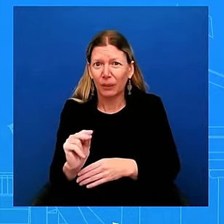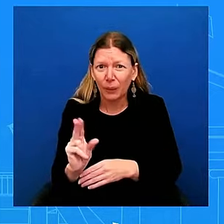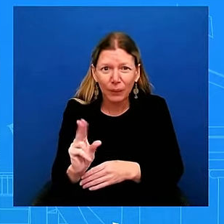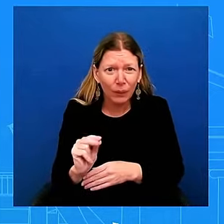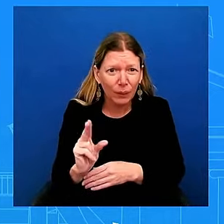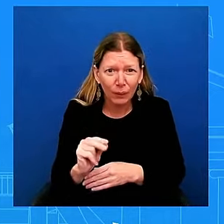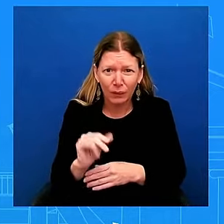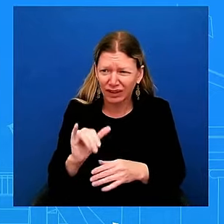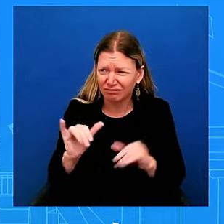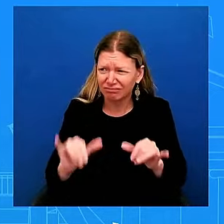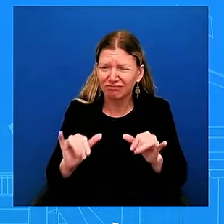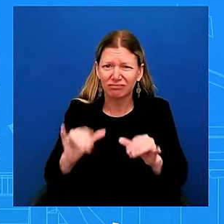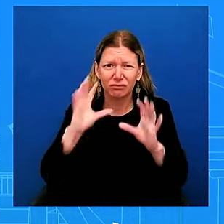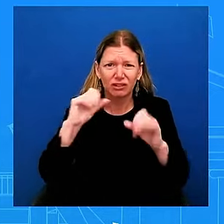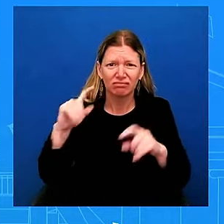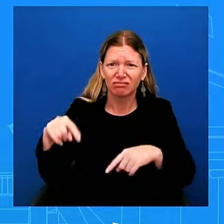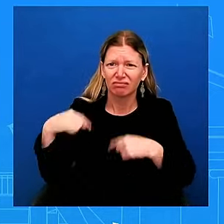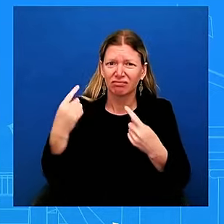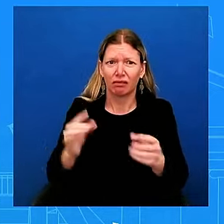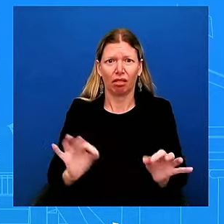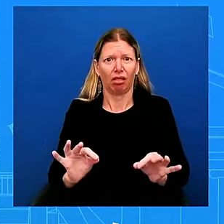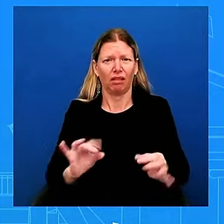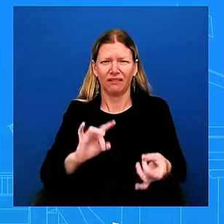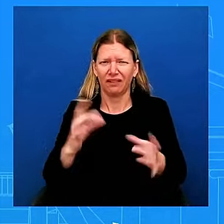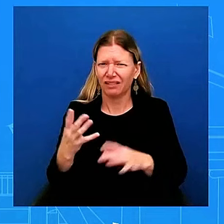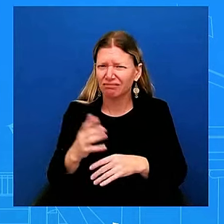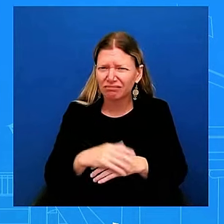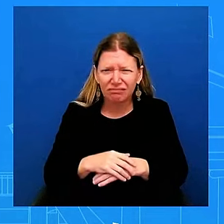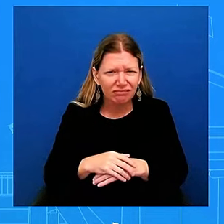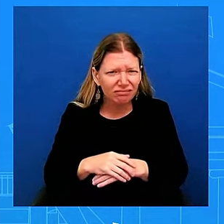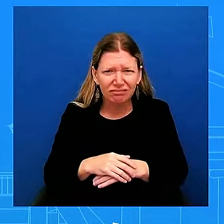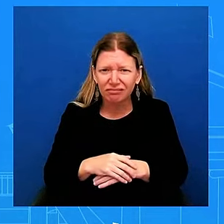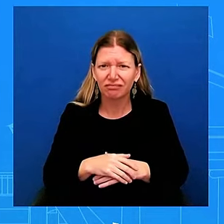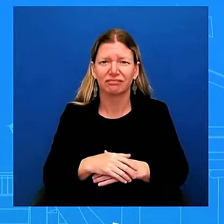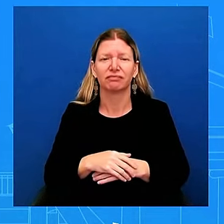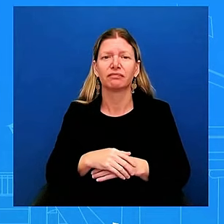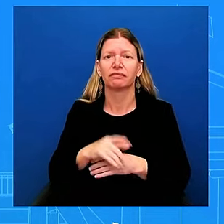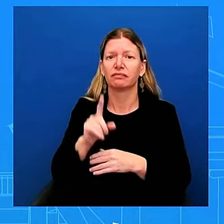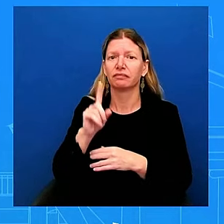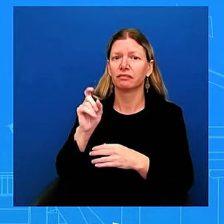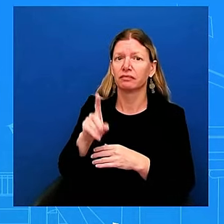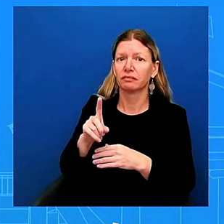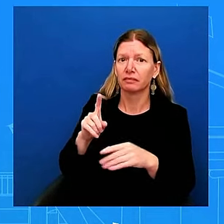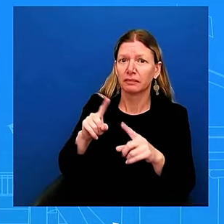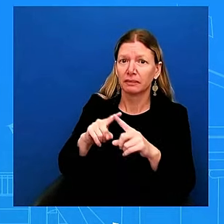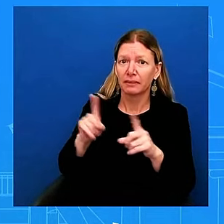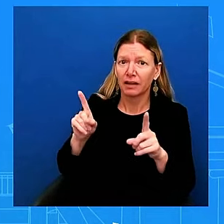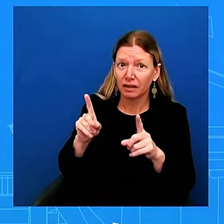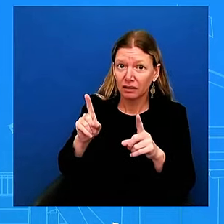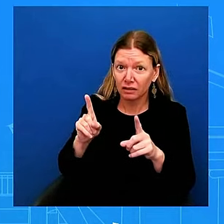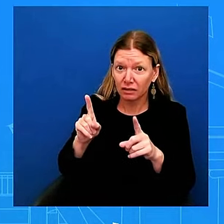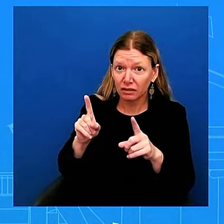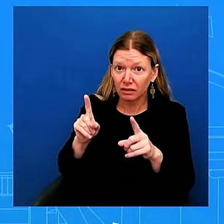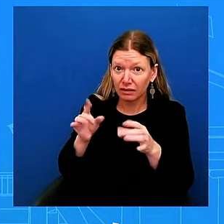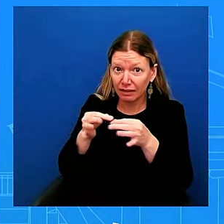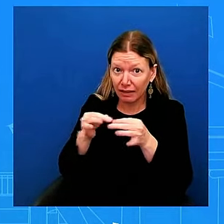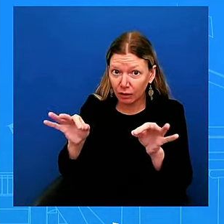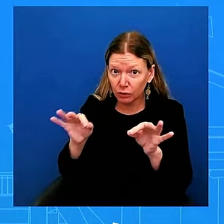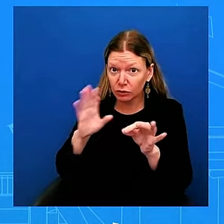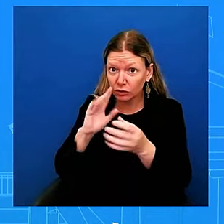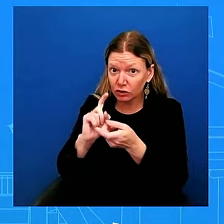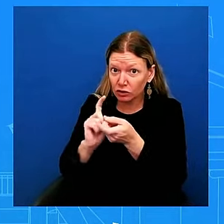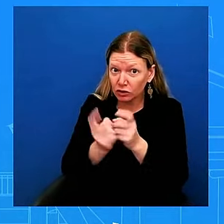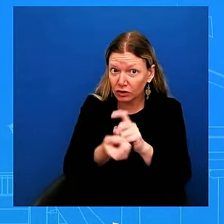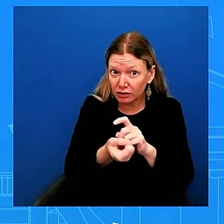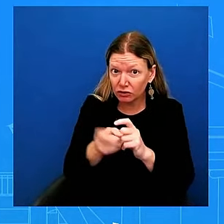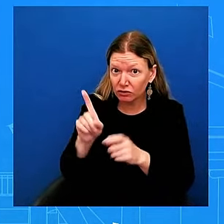language shift from the president, given what you're talking about? What I will say is you'll hear the president highlight his agenda over the next couple days. He will continue to do that. He